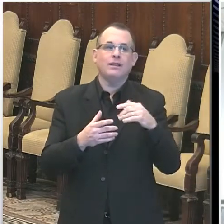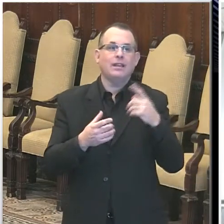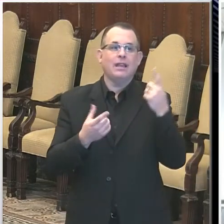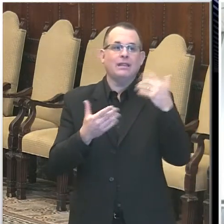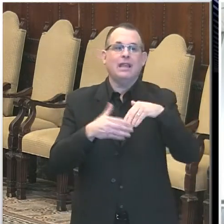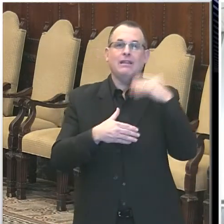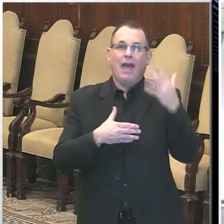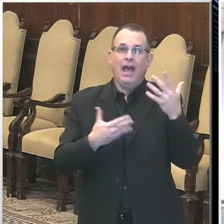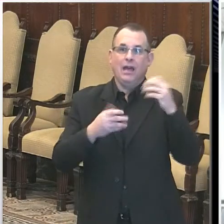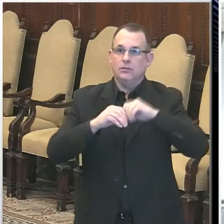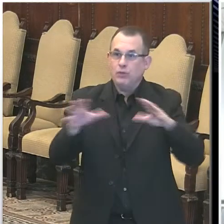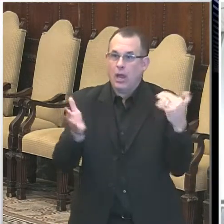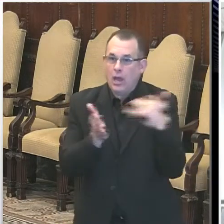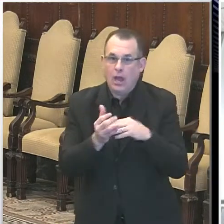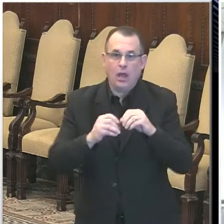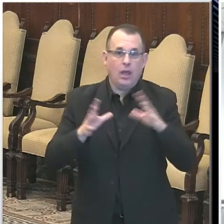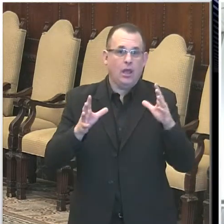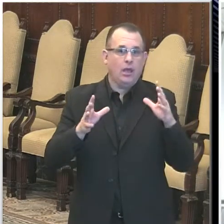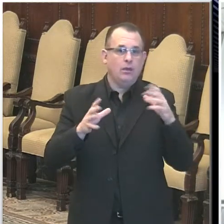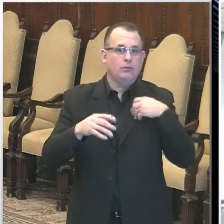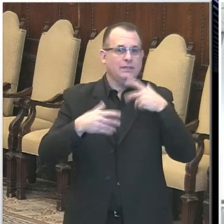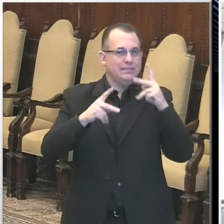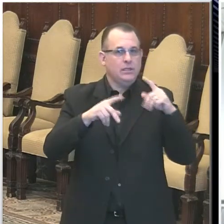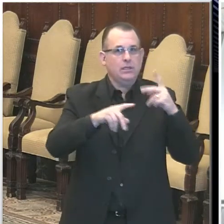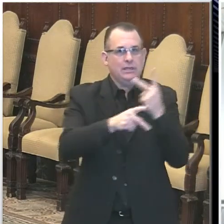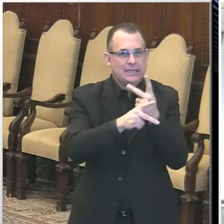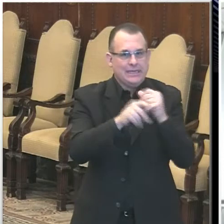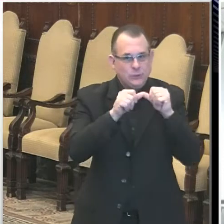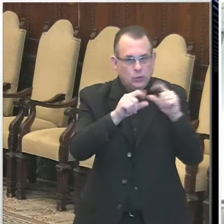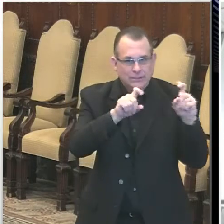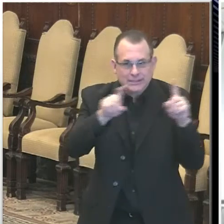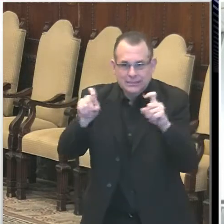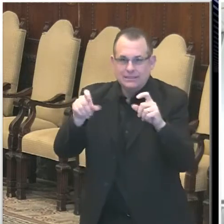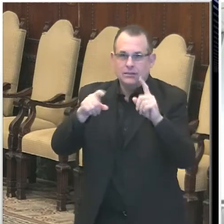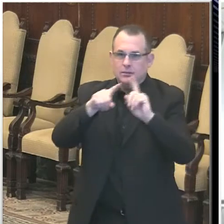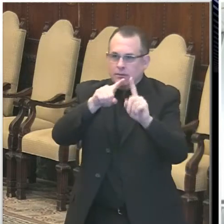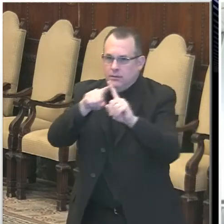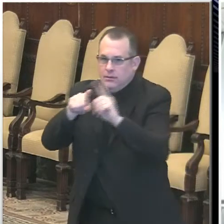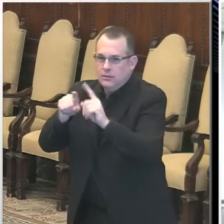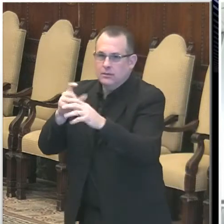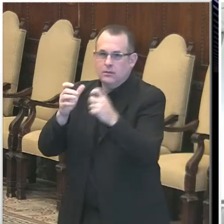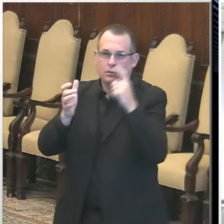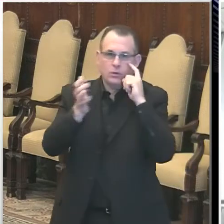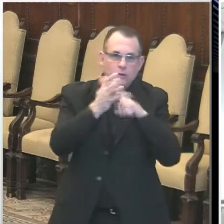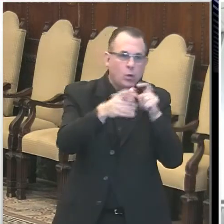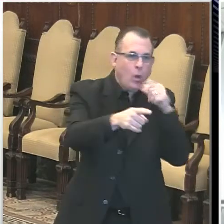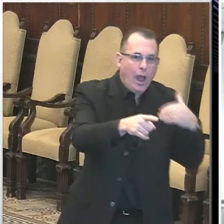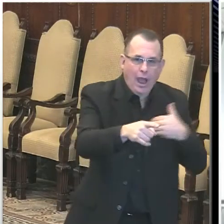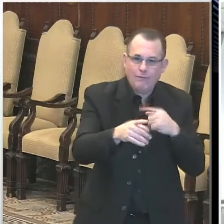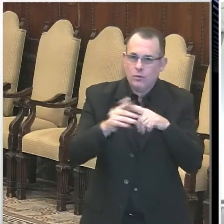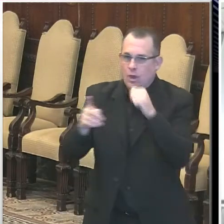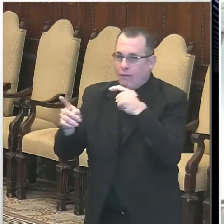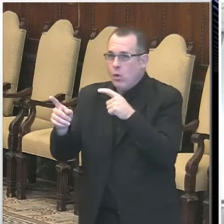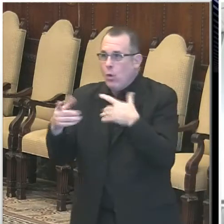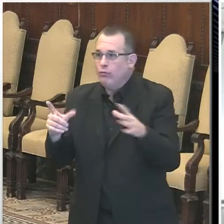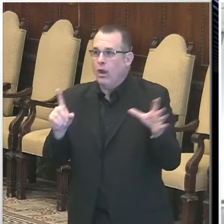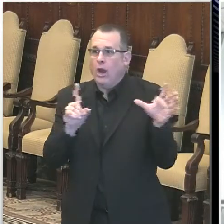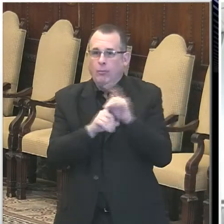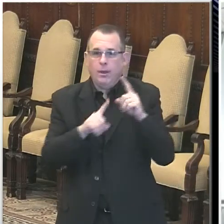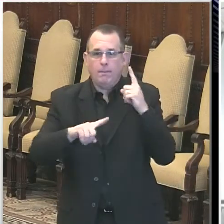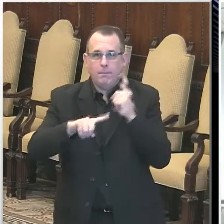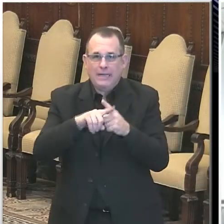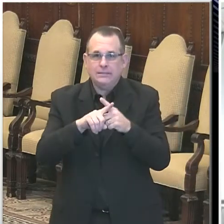test individuals, rapidly identify those who have been exposed to the virus, and make sure